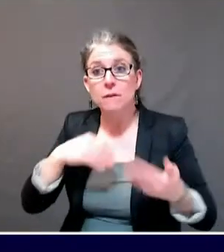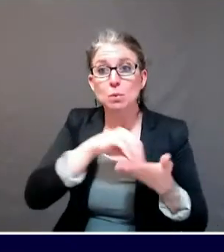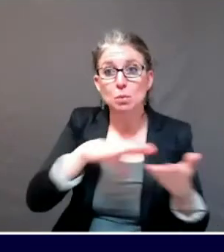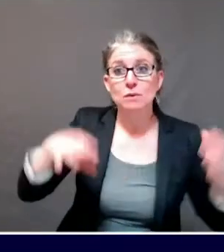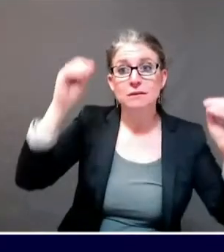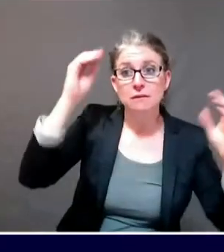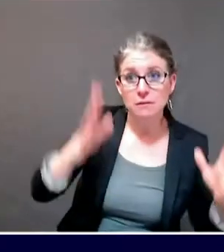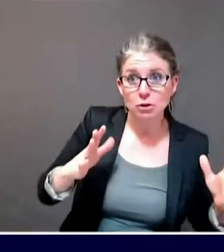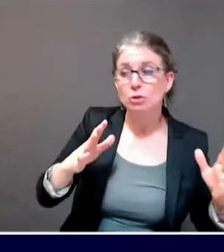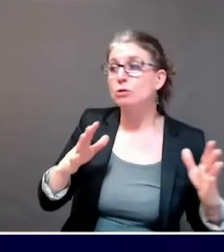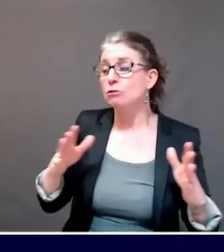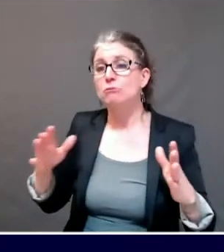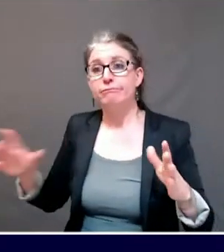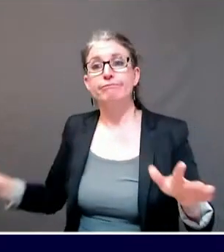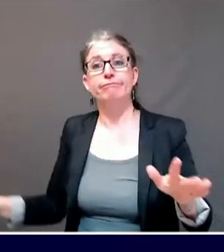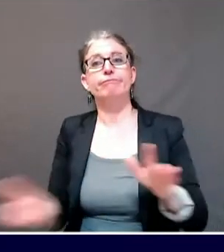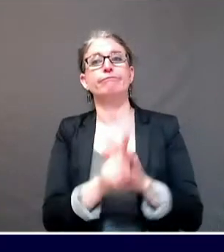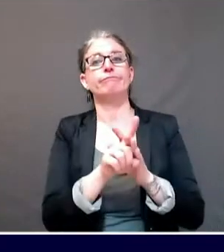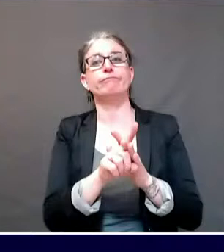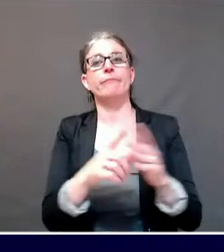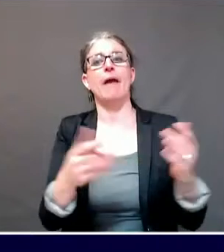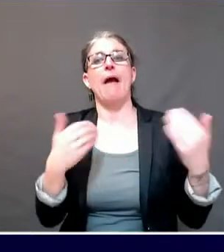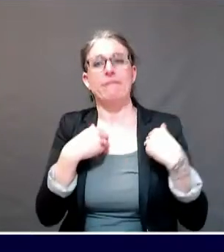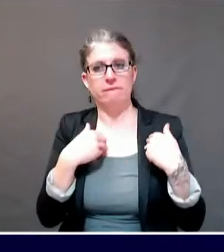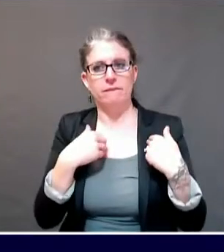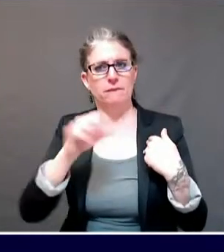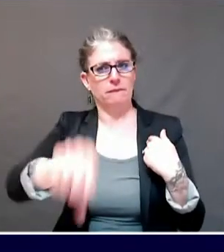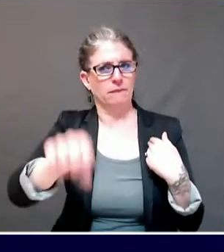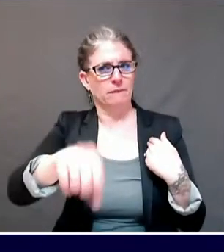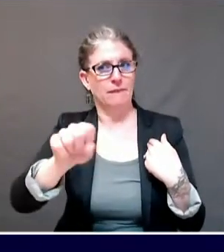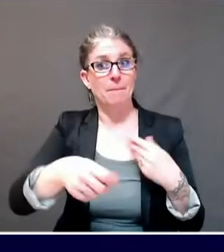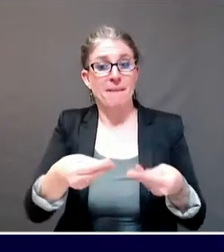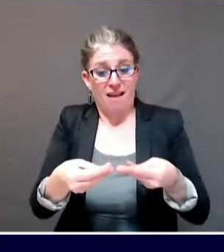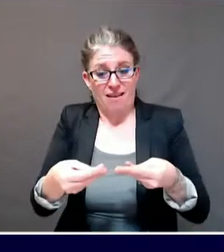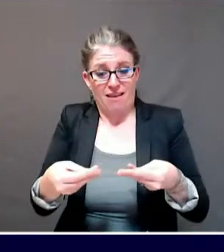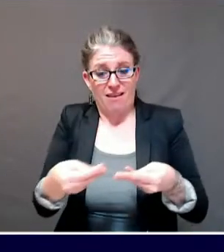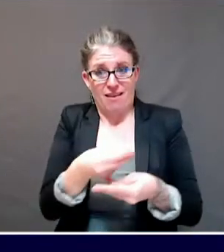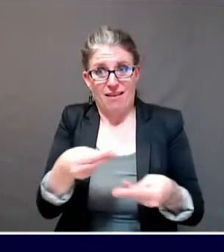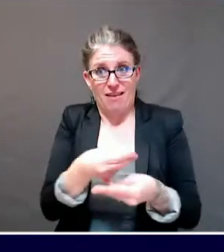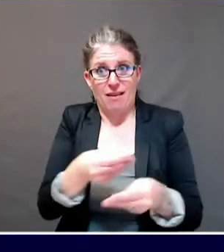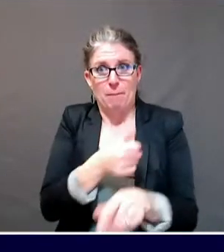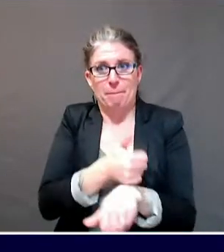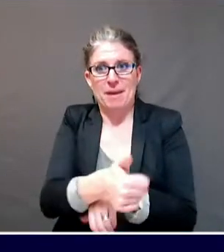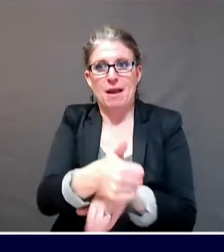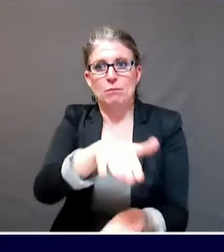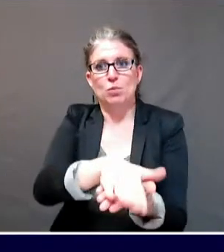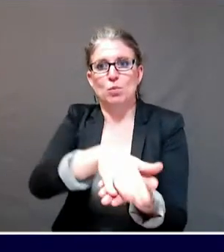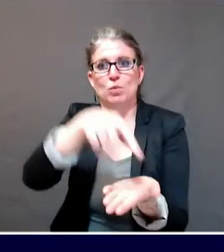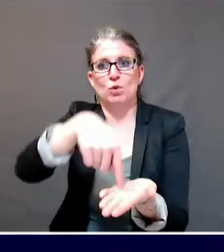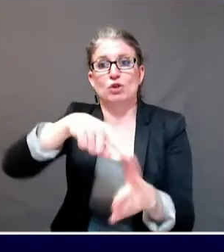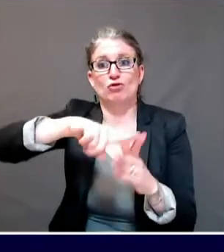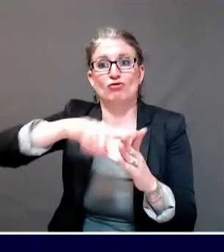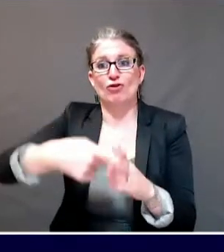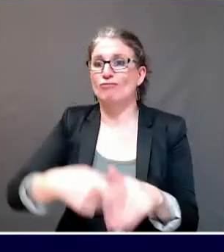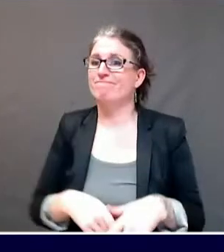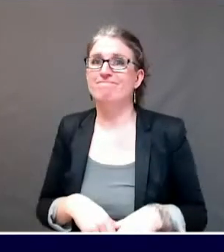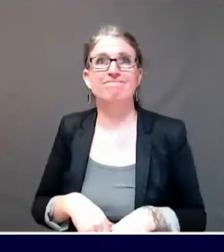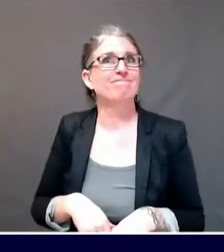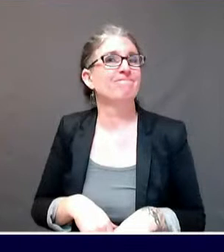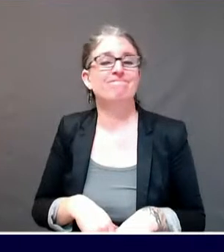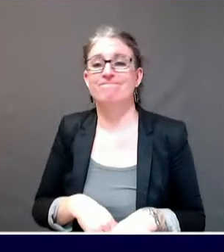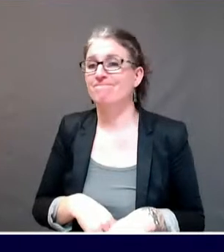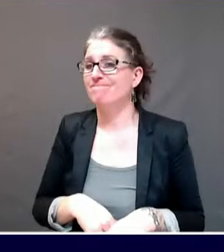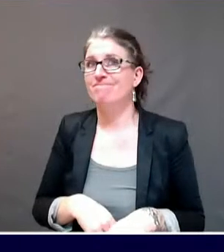cases clustered, so we've determined that there might be an outbreak? Absolutely. But the question on the table